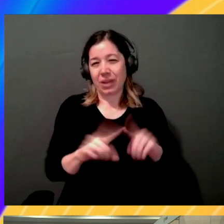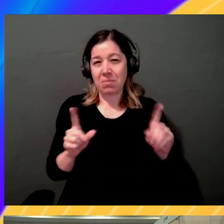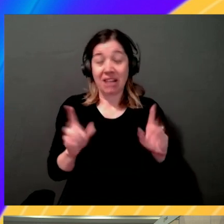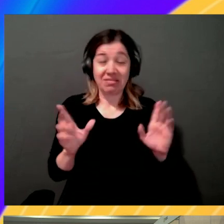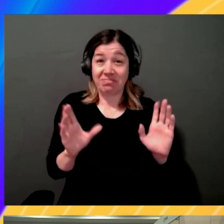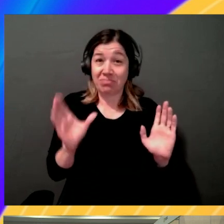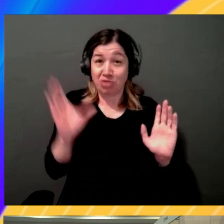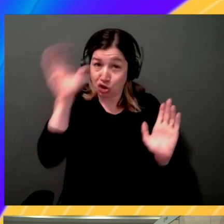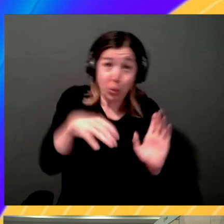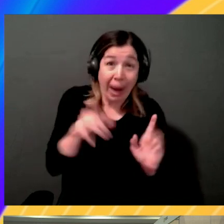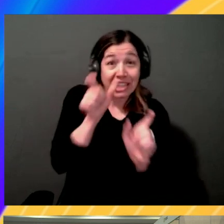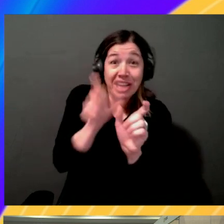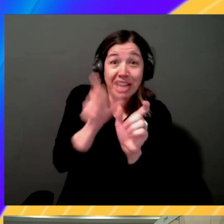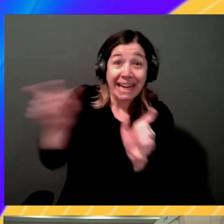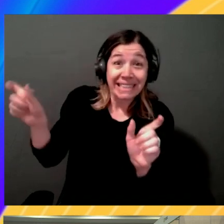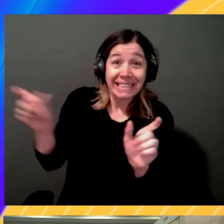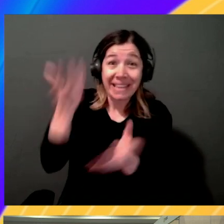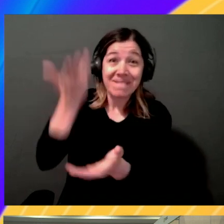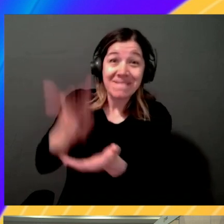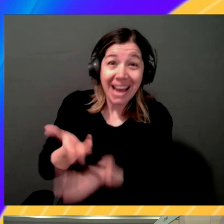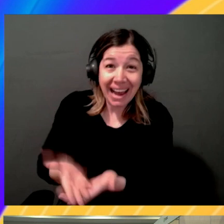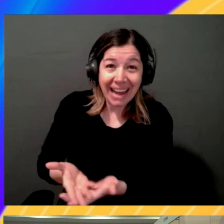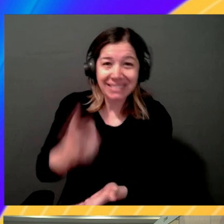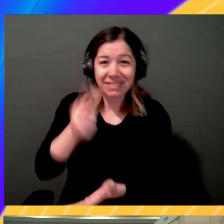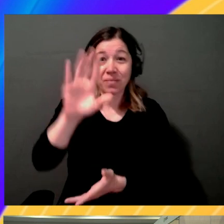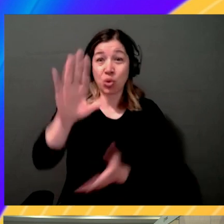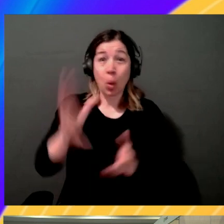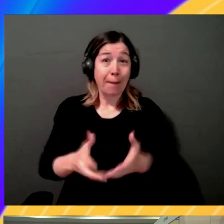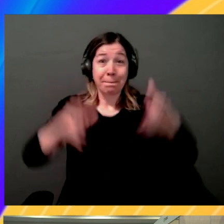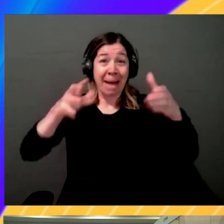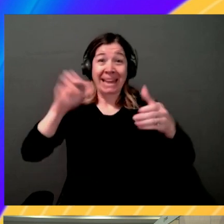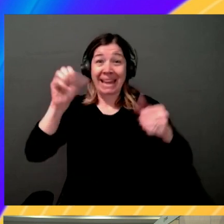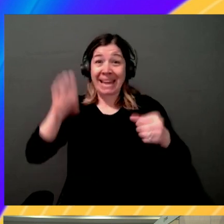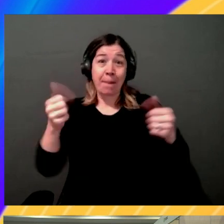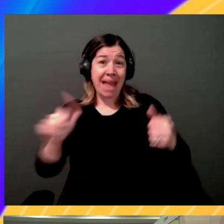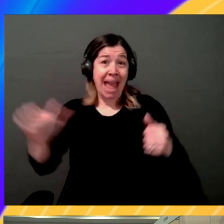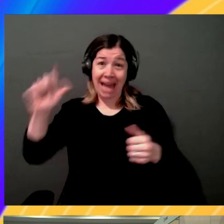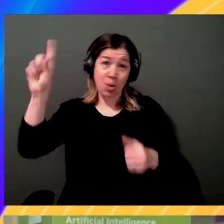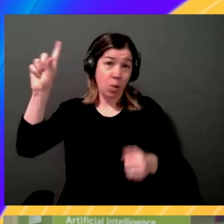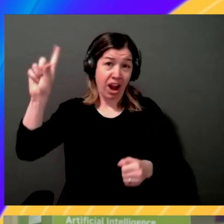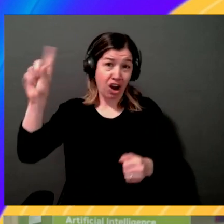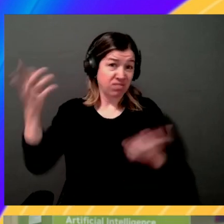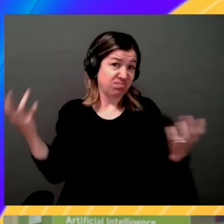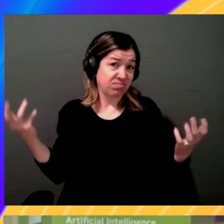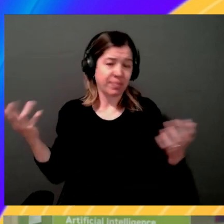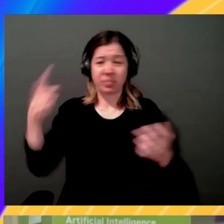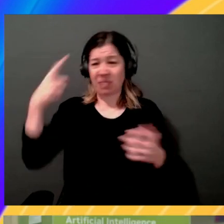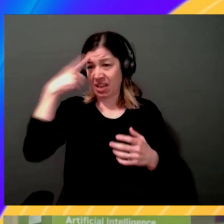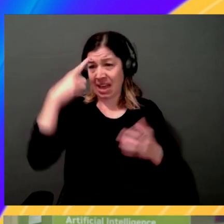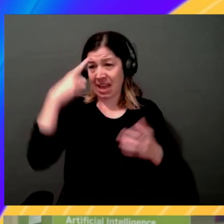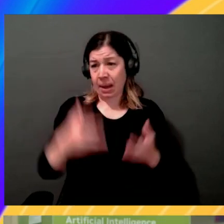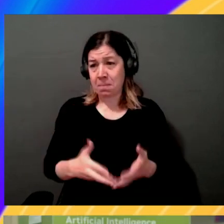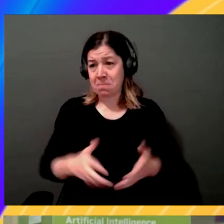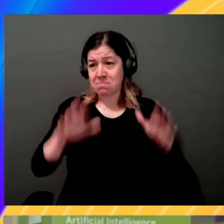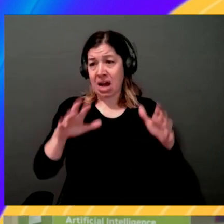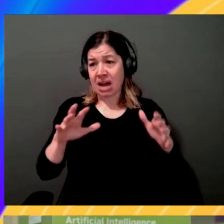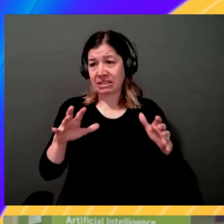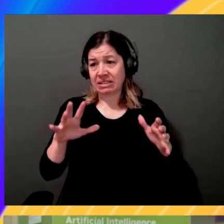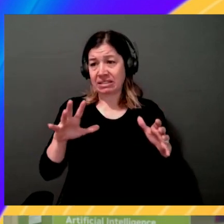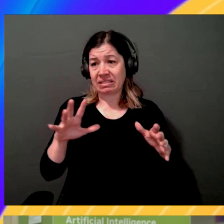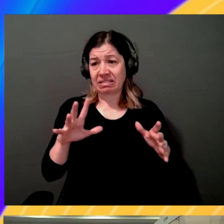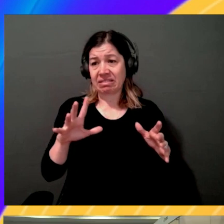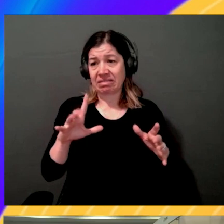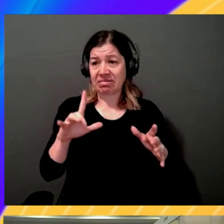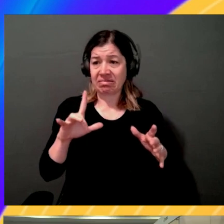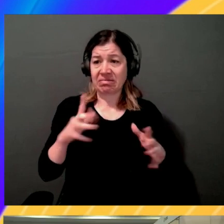actually have your buckets in any region. Oh, okay. I think buckets might actually be, you see on the upper right-hand corner, global.